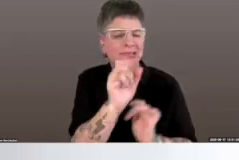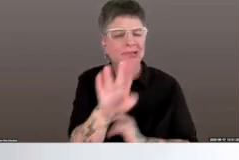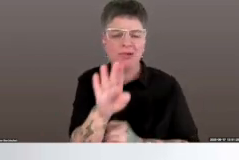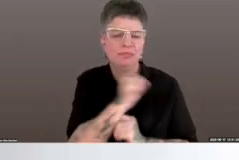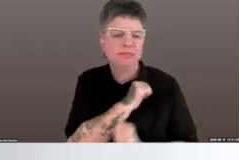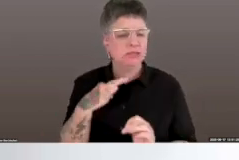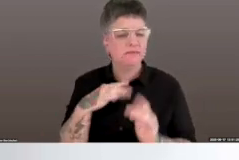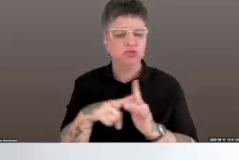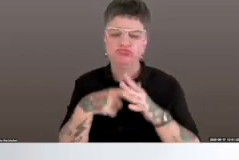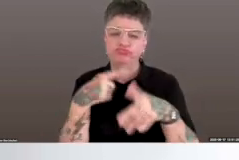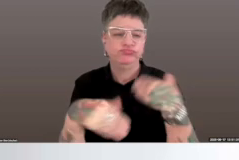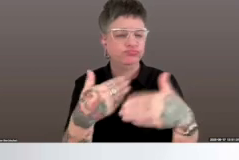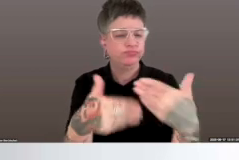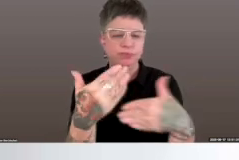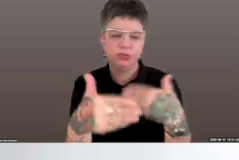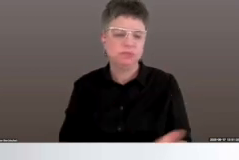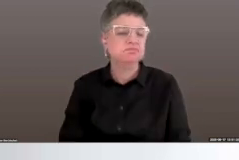that process. So.